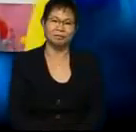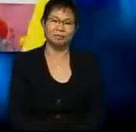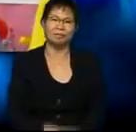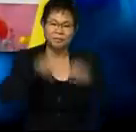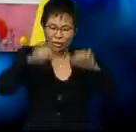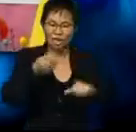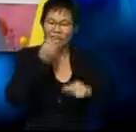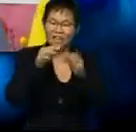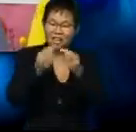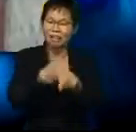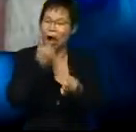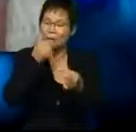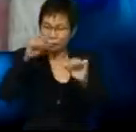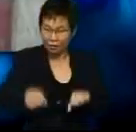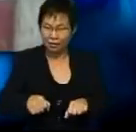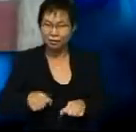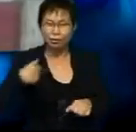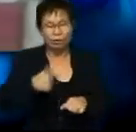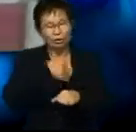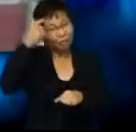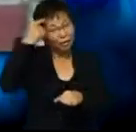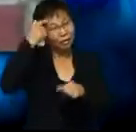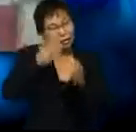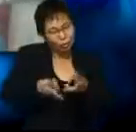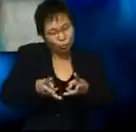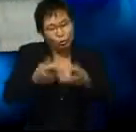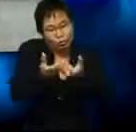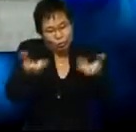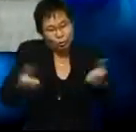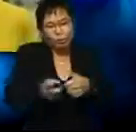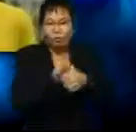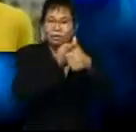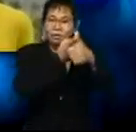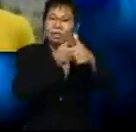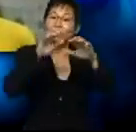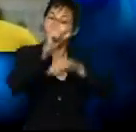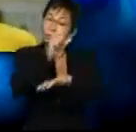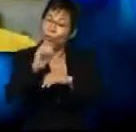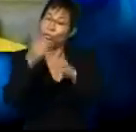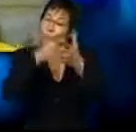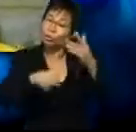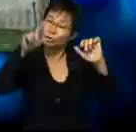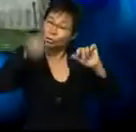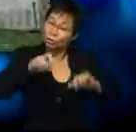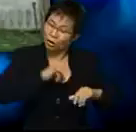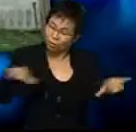We can eat the groundnuts. We have to think of a way to separate them first. So, what should I